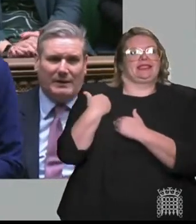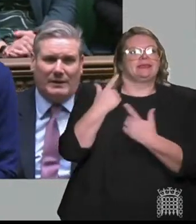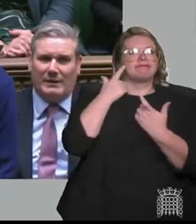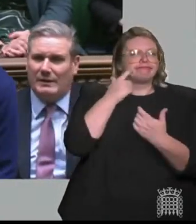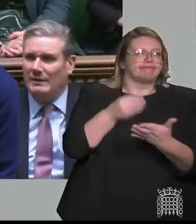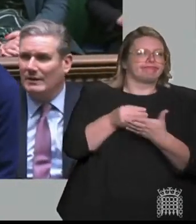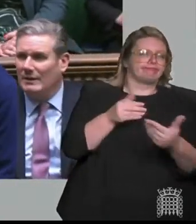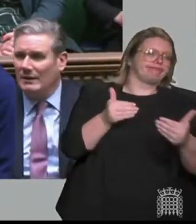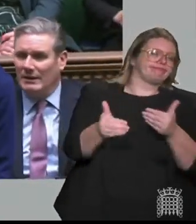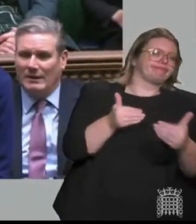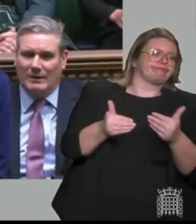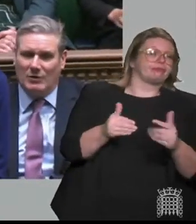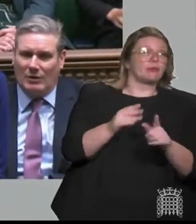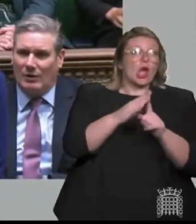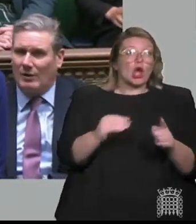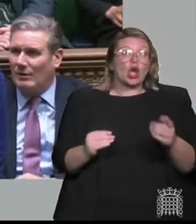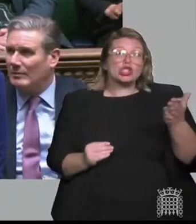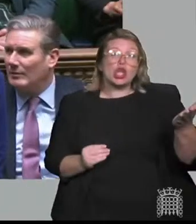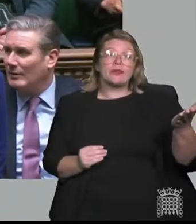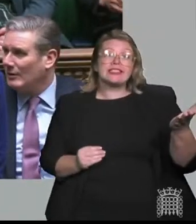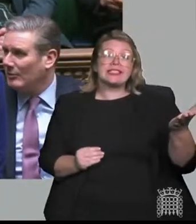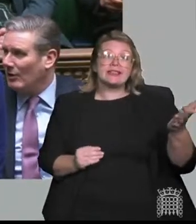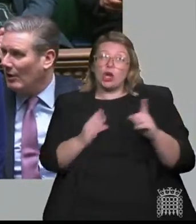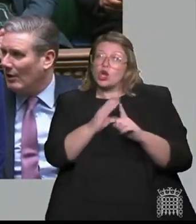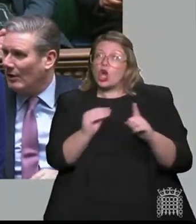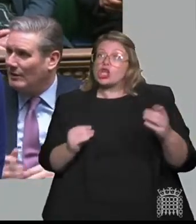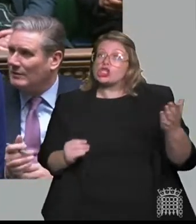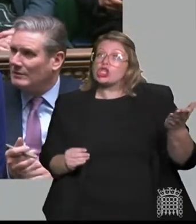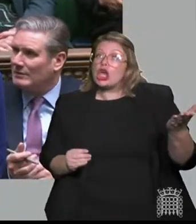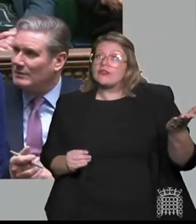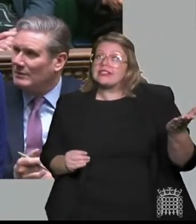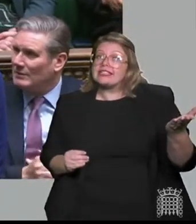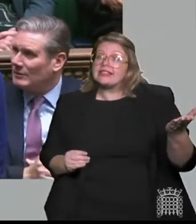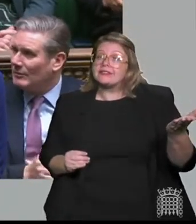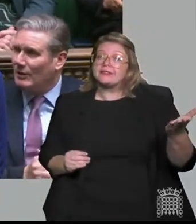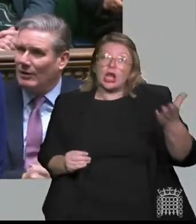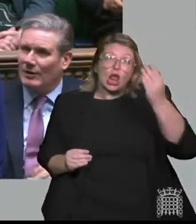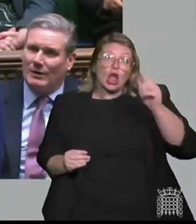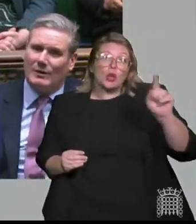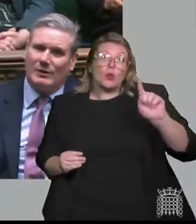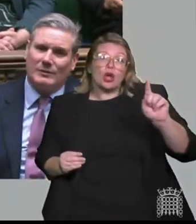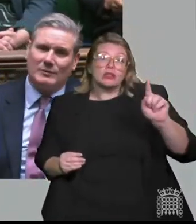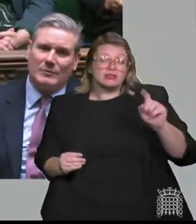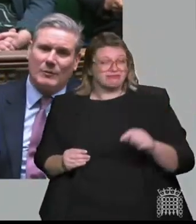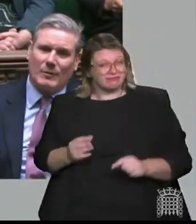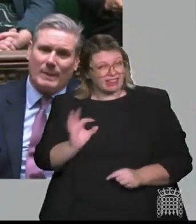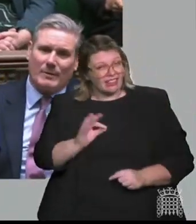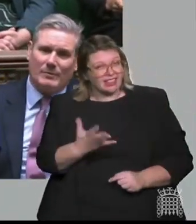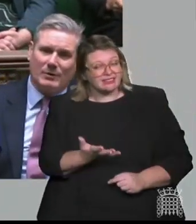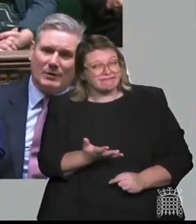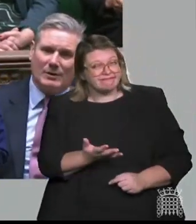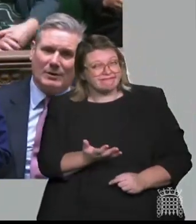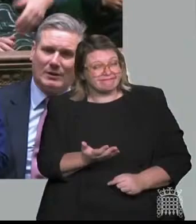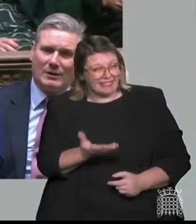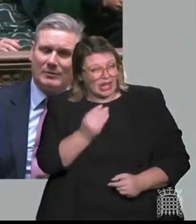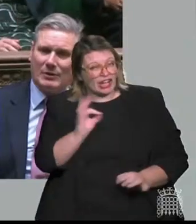And what have the Conservatives learnt? The Conservatives have learnt absolutely nothing.